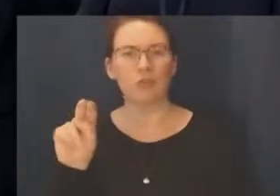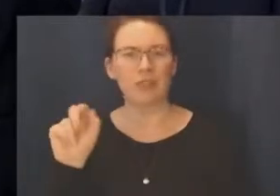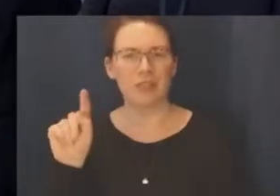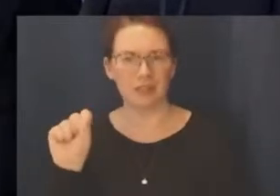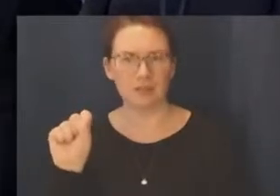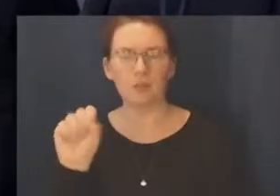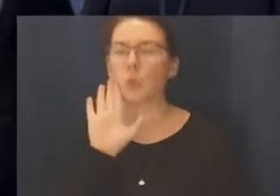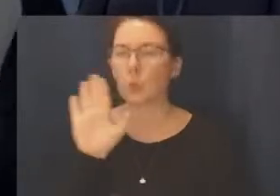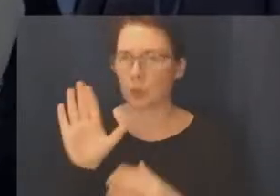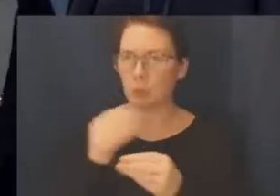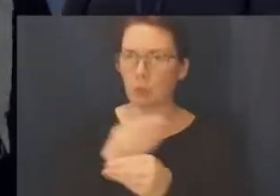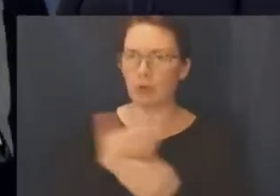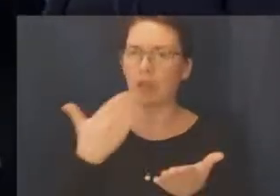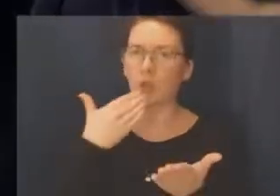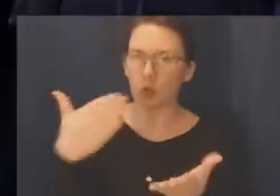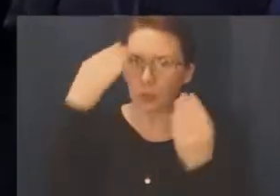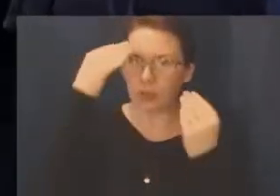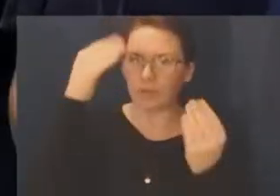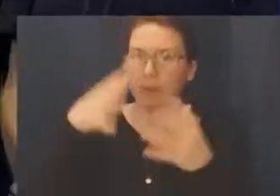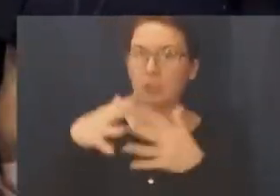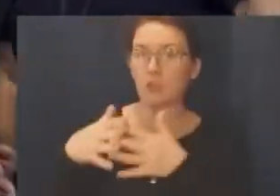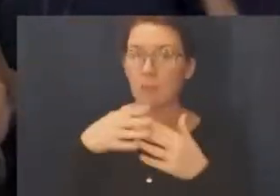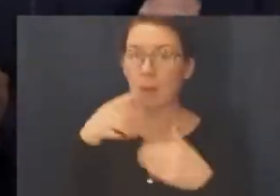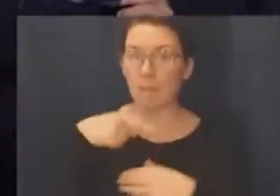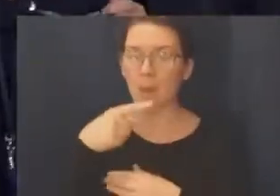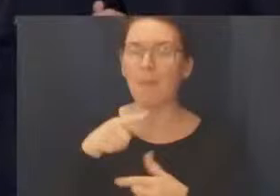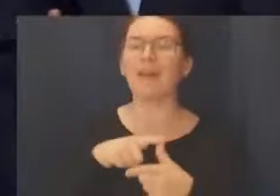we will take appropriate action.